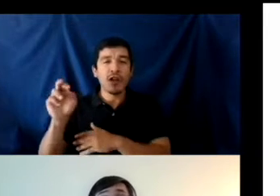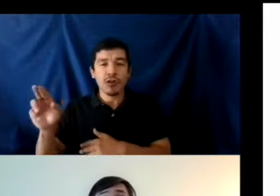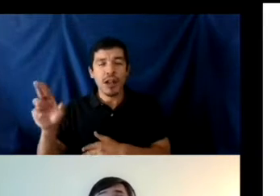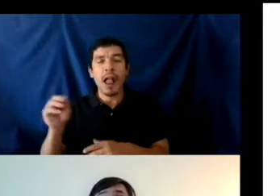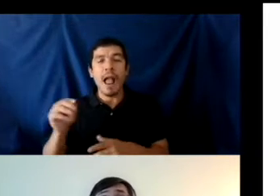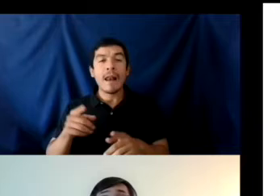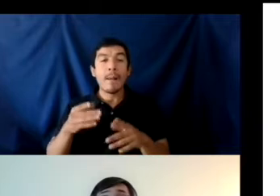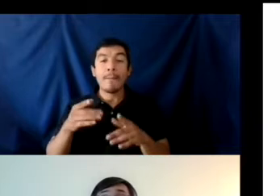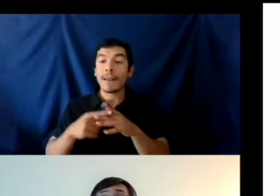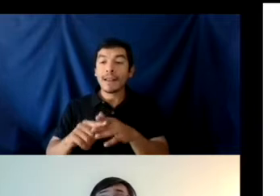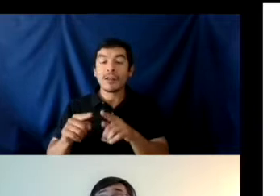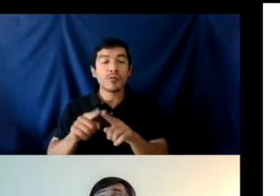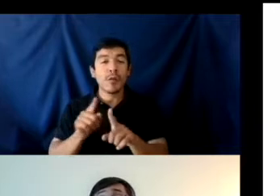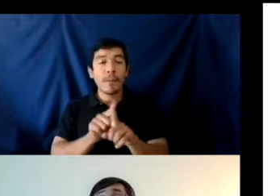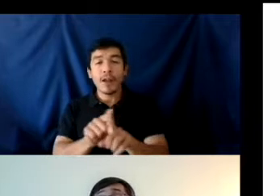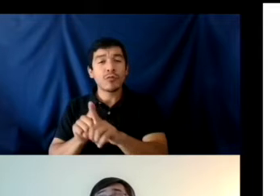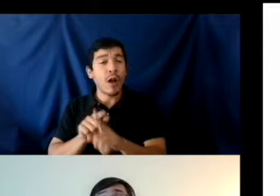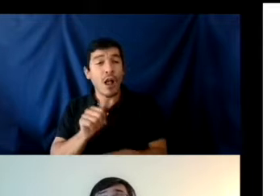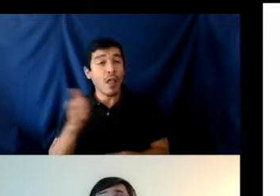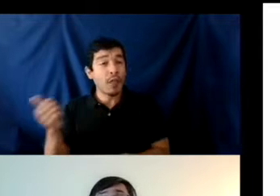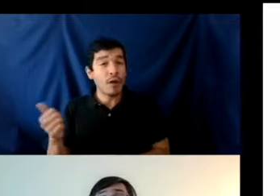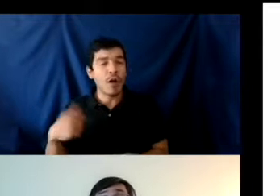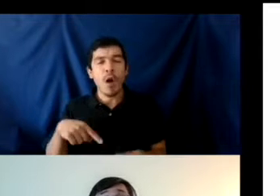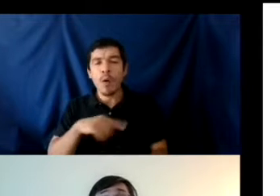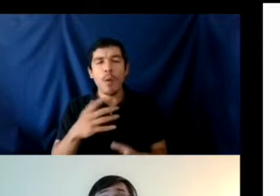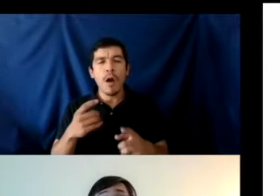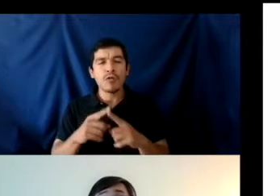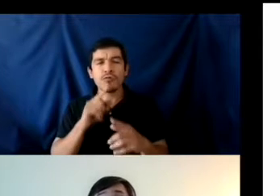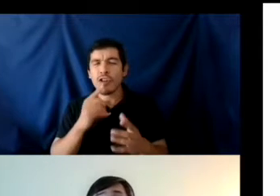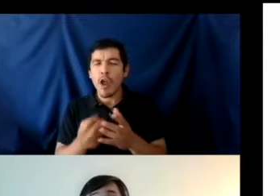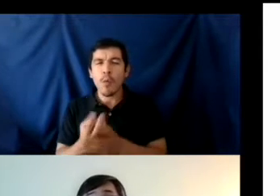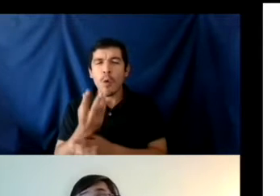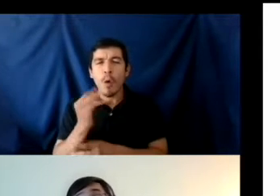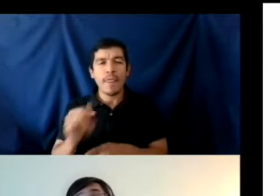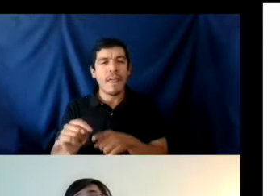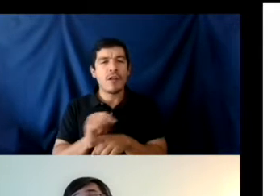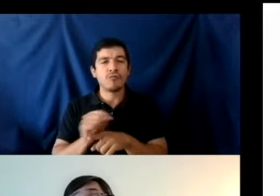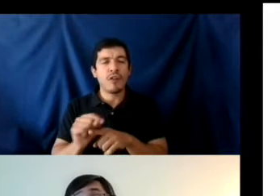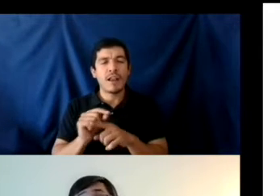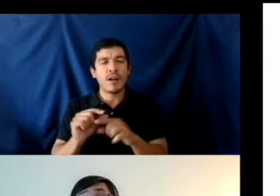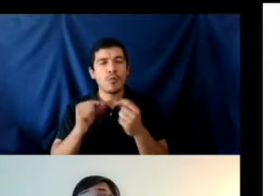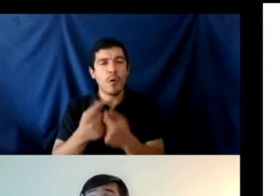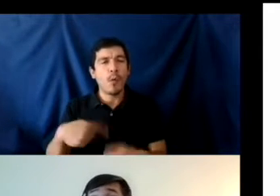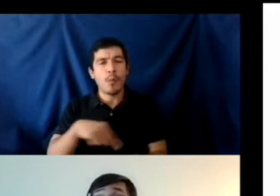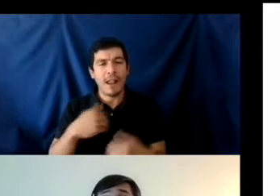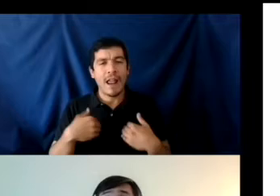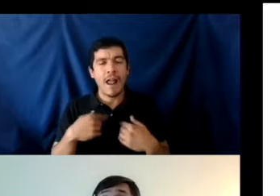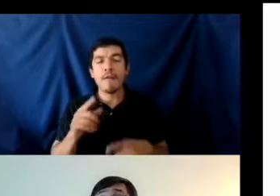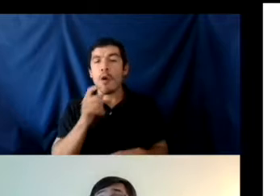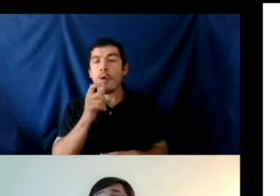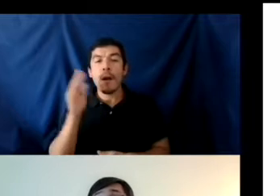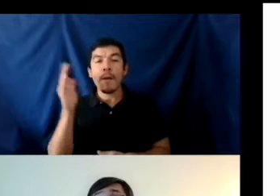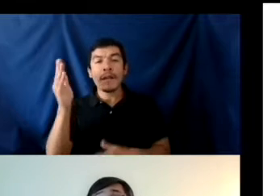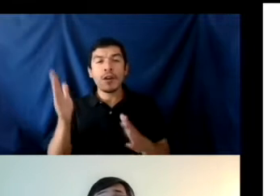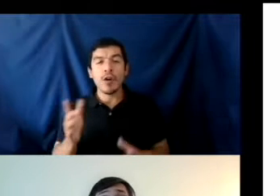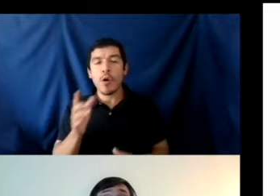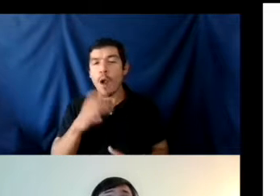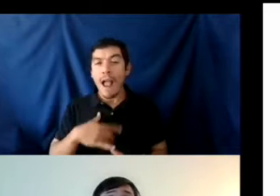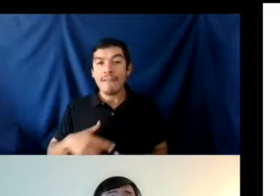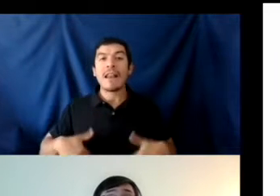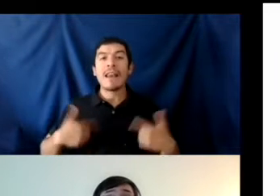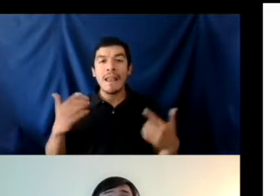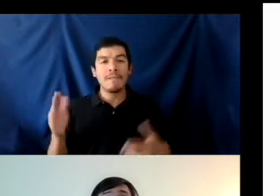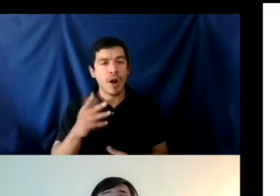mentor others. We want to really expand the training bureau that we have, where speakers who have lived disability experience